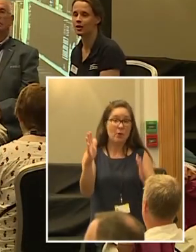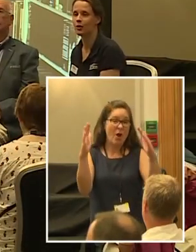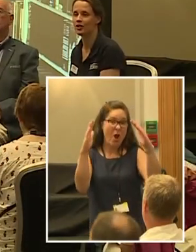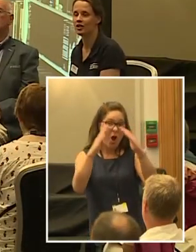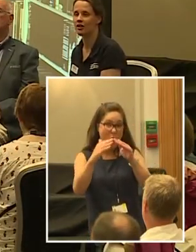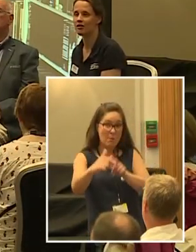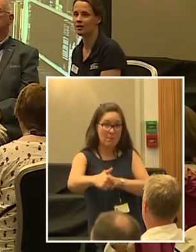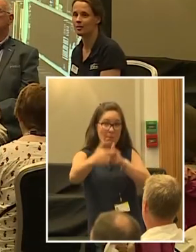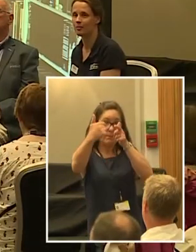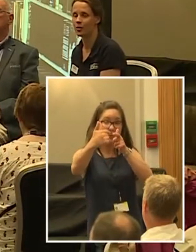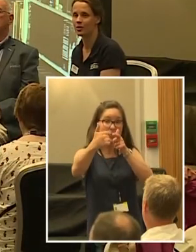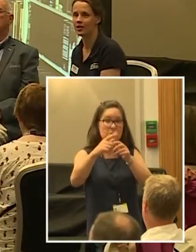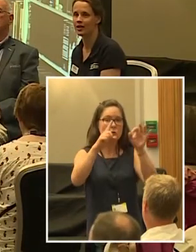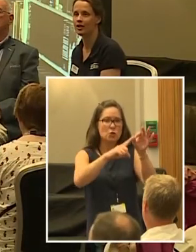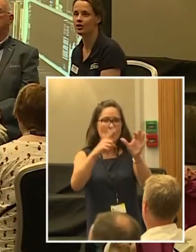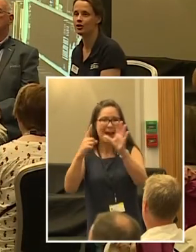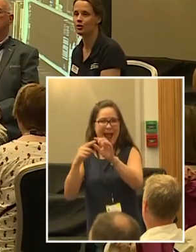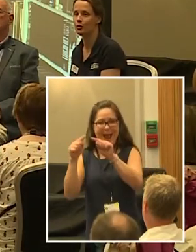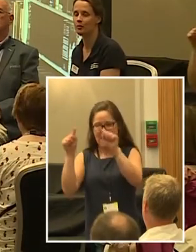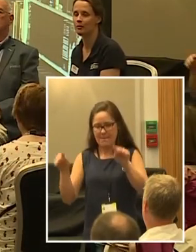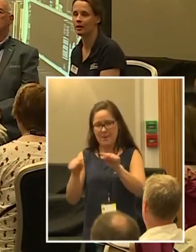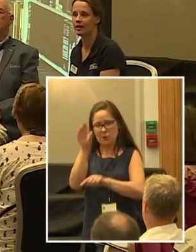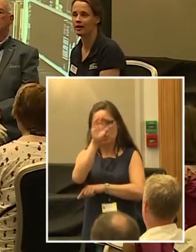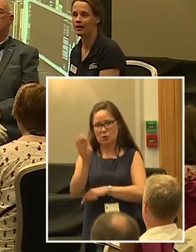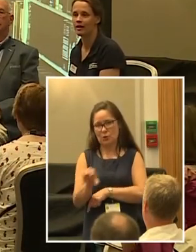the question and answer box in Zoom.